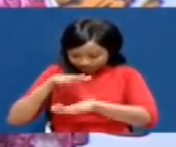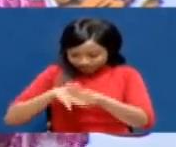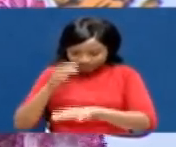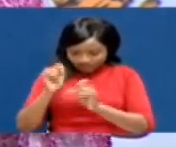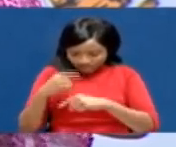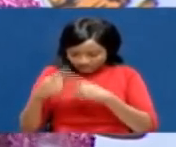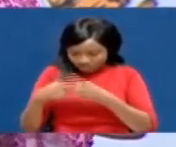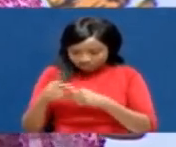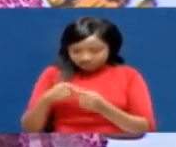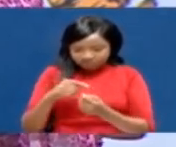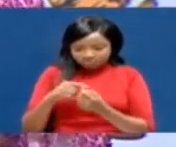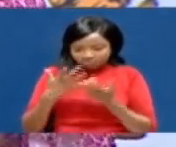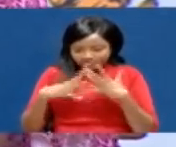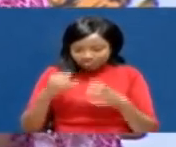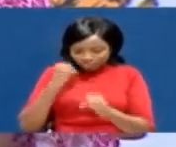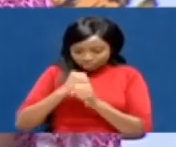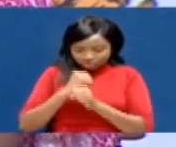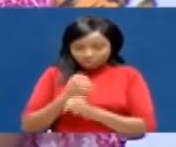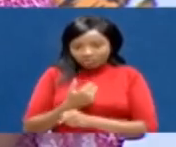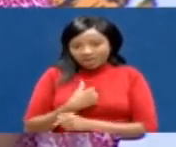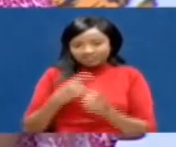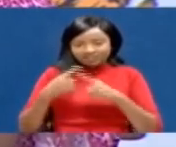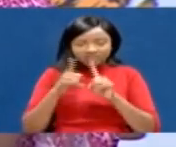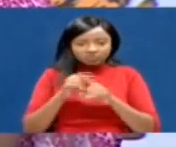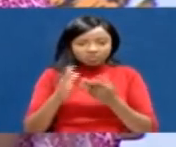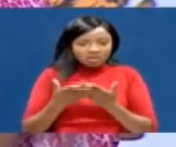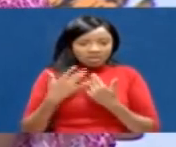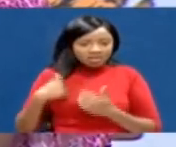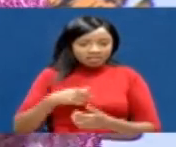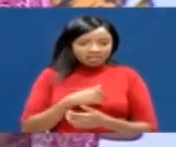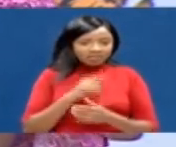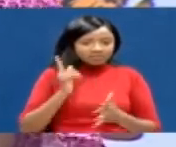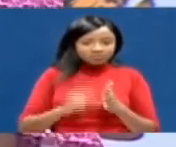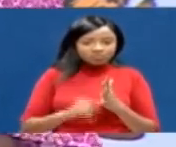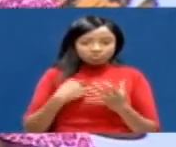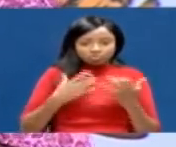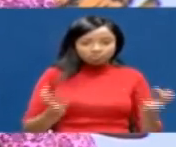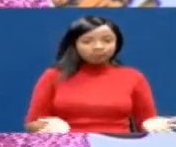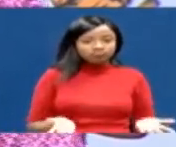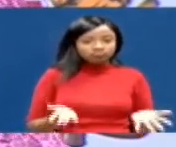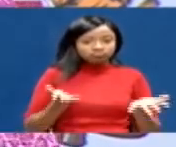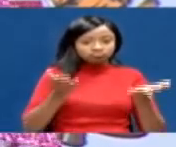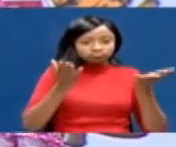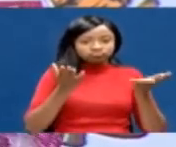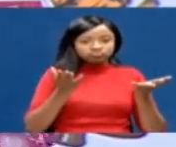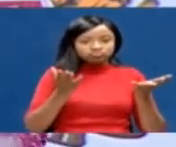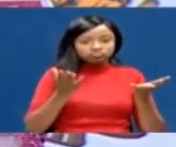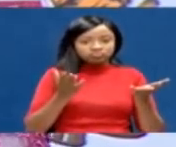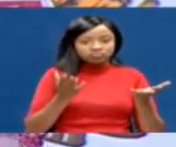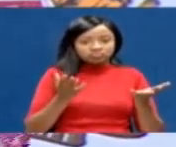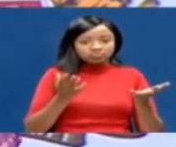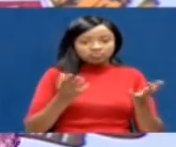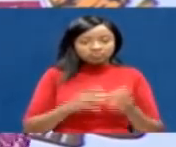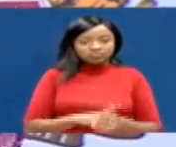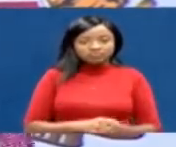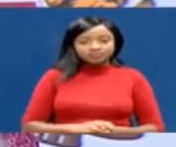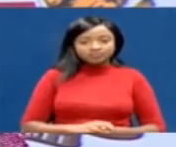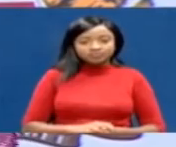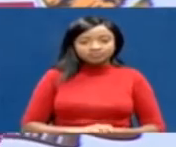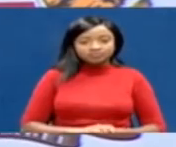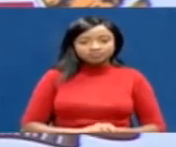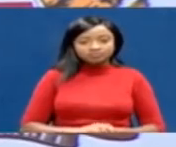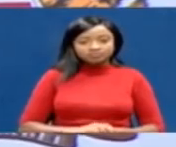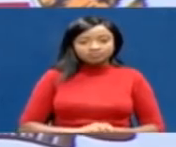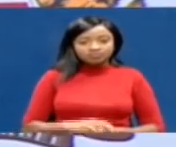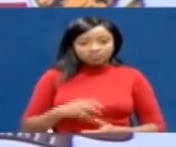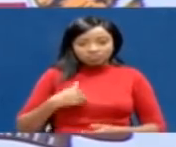them employed. But I think it also helps us in enhancing our own sense of dignity as a nation that